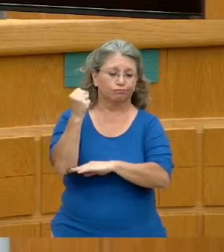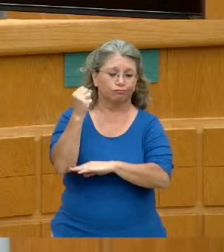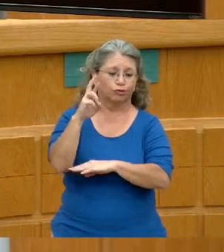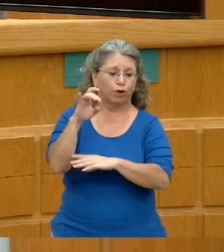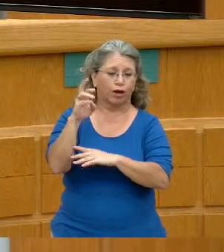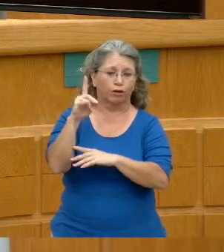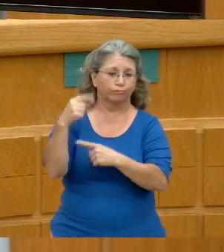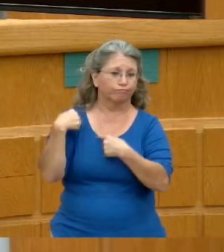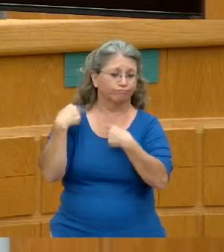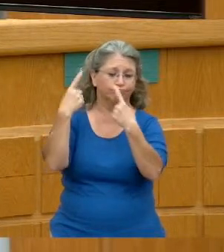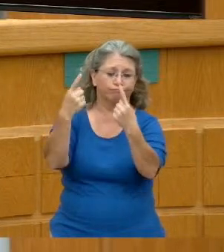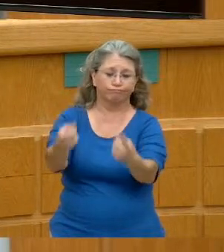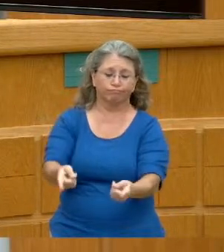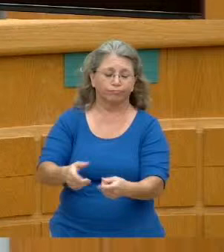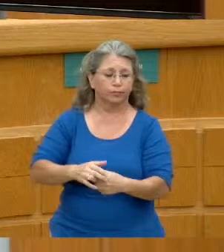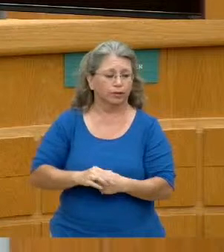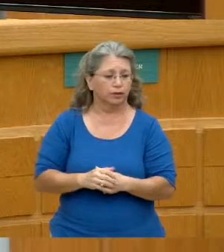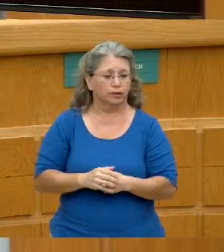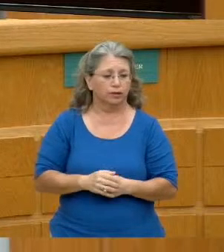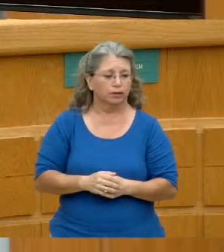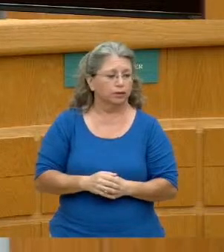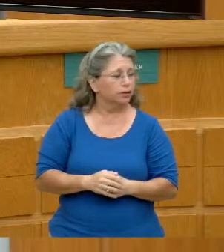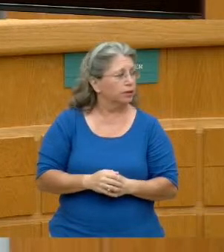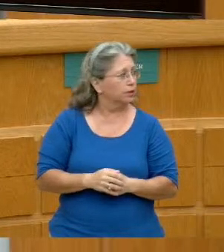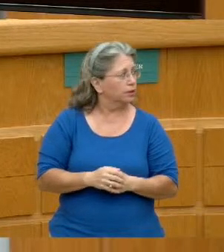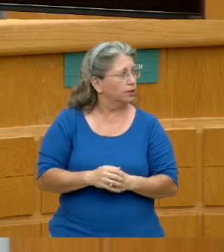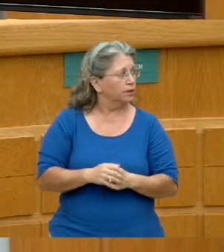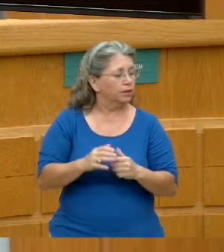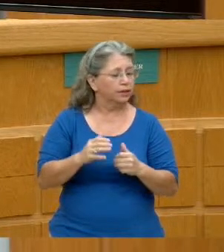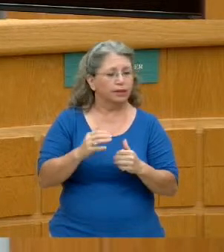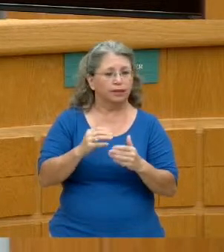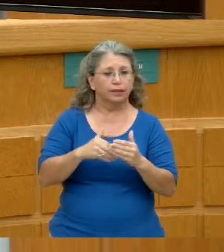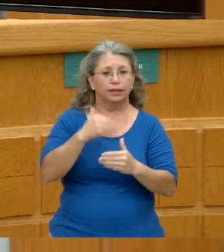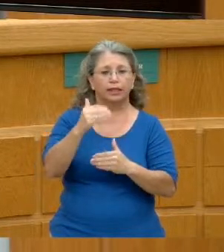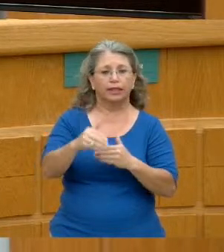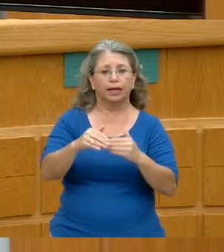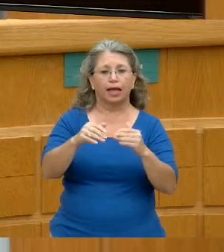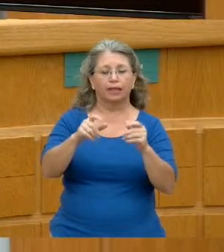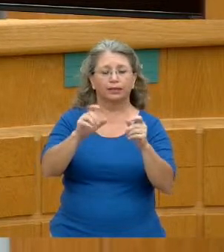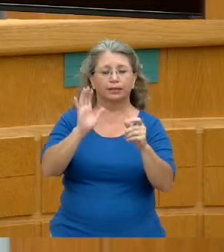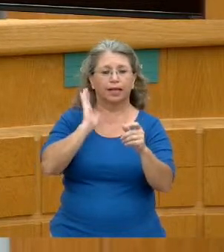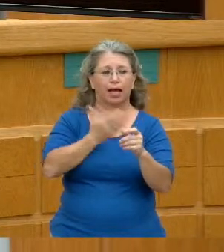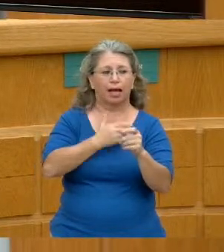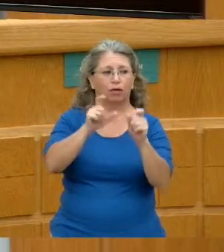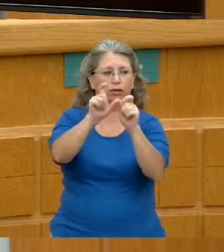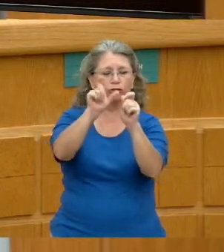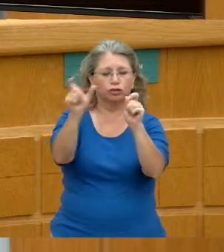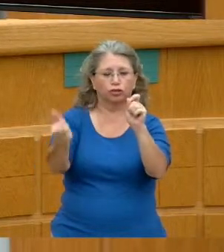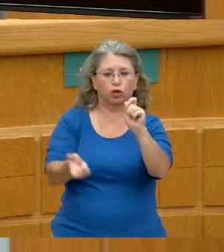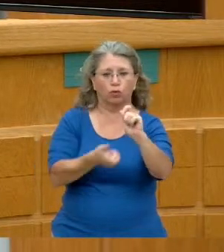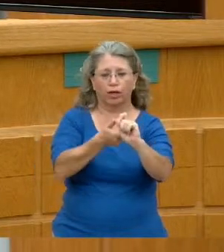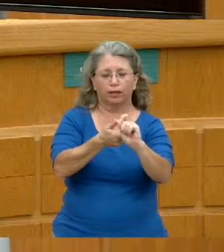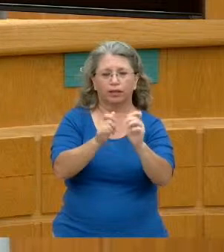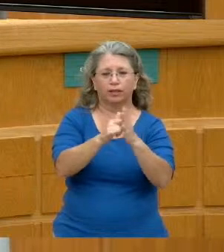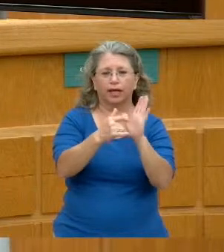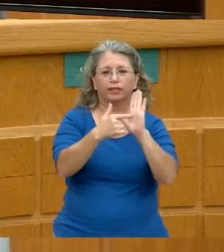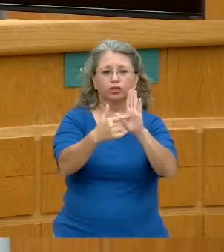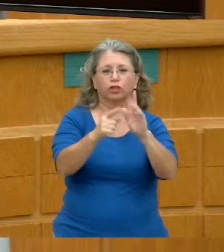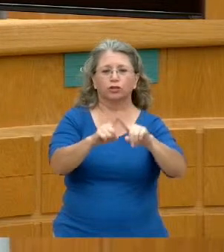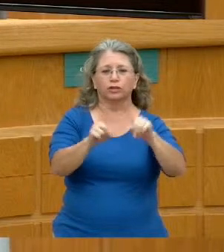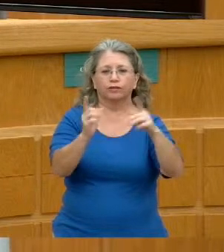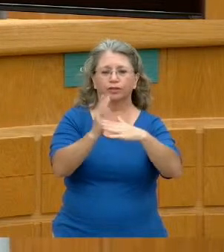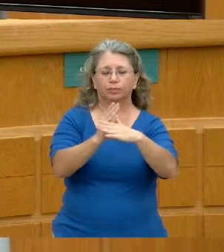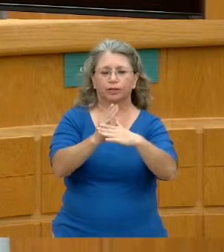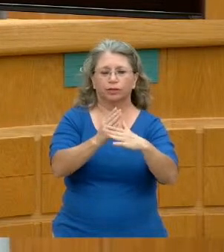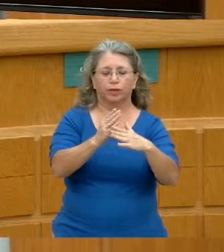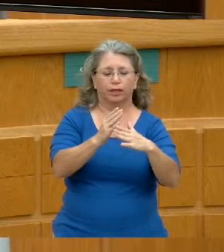fact. Okay, the next chart here is our donut chart. This kind of just puts in perspective the active cases to the recovered cases. And